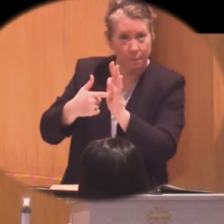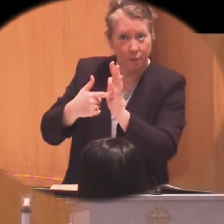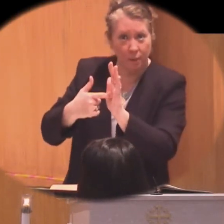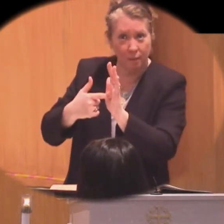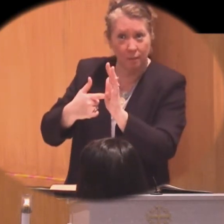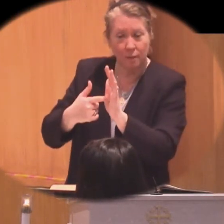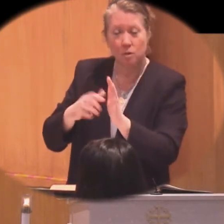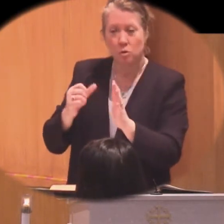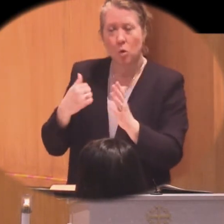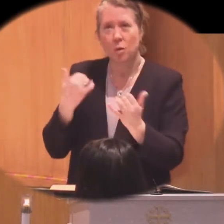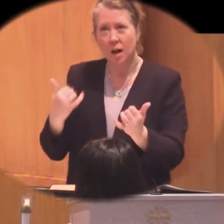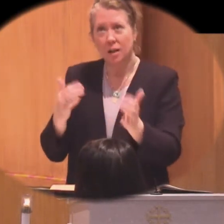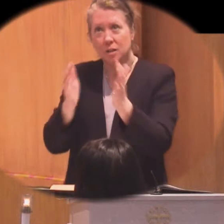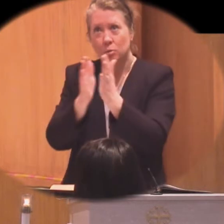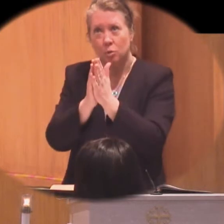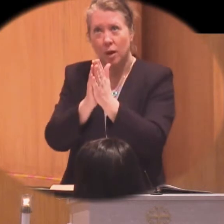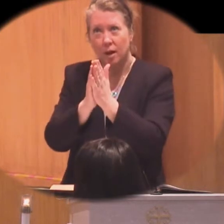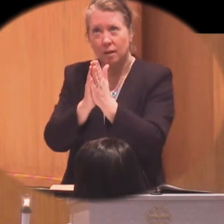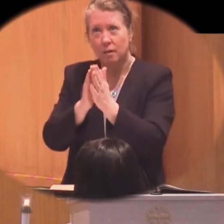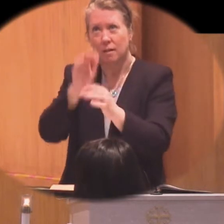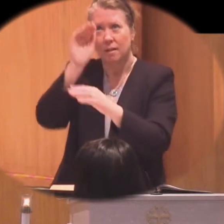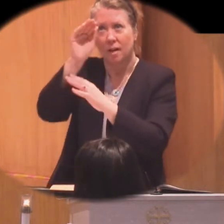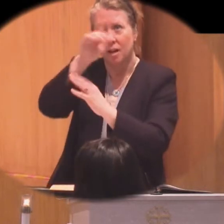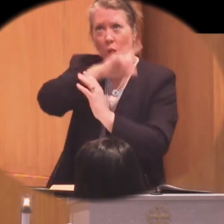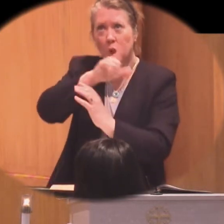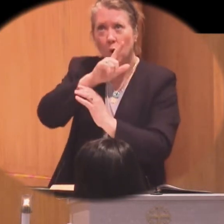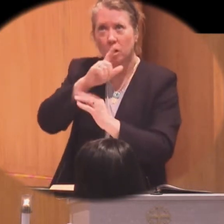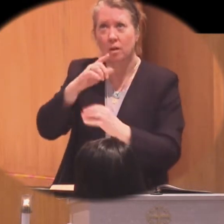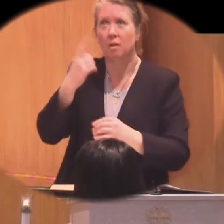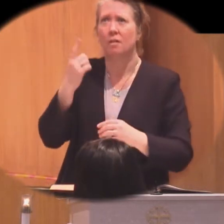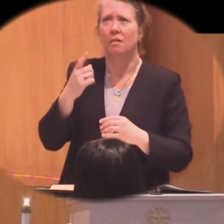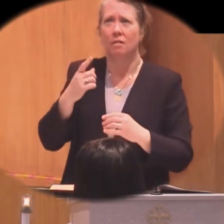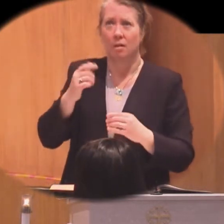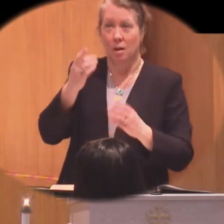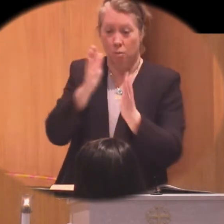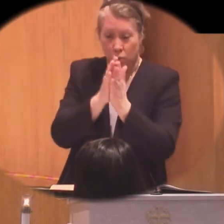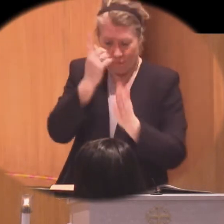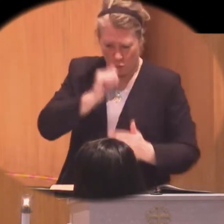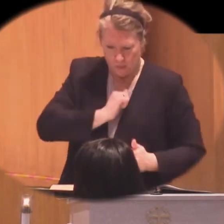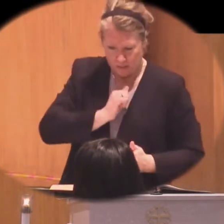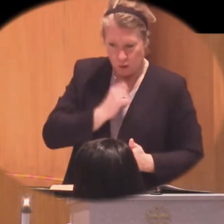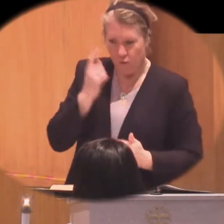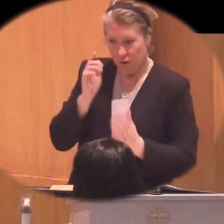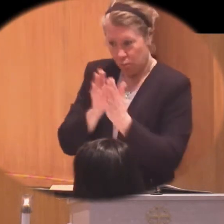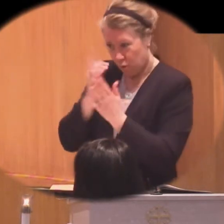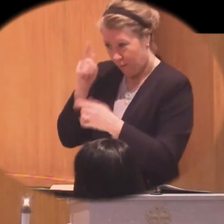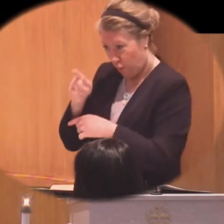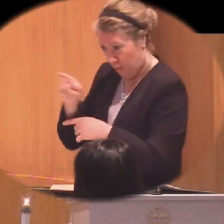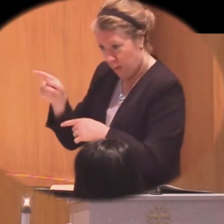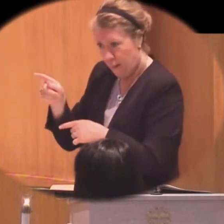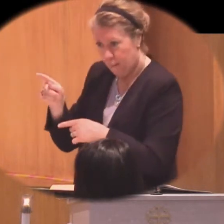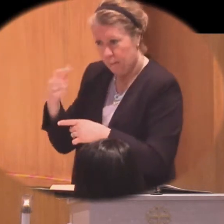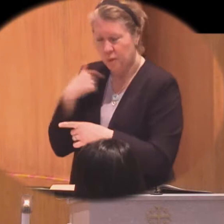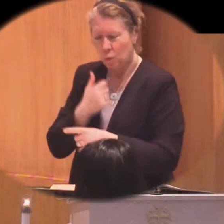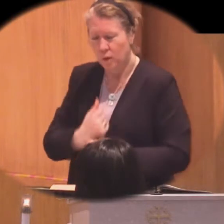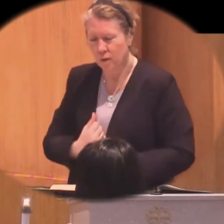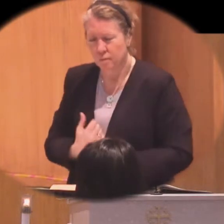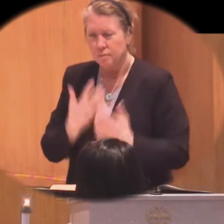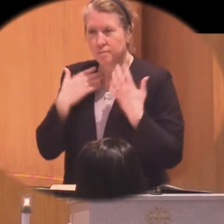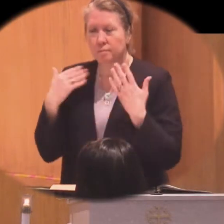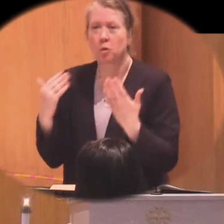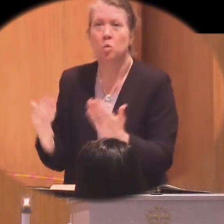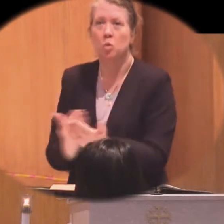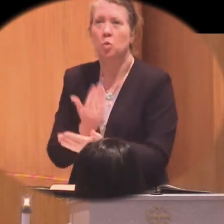to the Lord for them and for ourselves, that we may be renewed by one another's efforts and